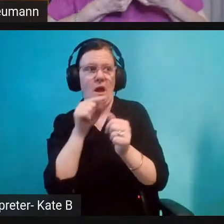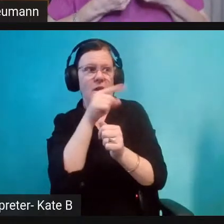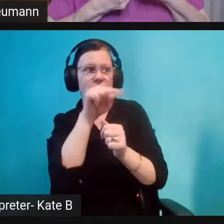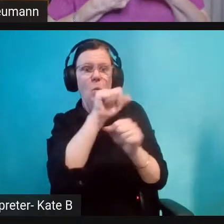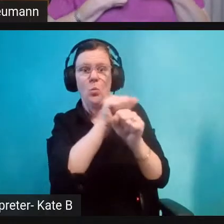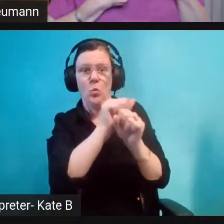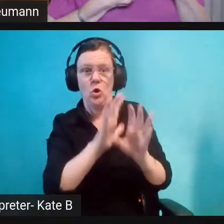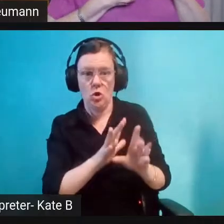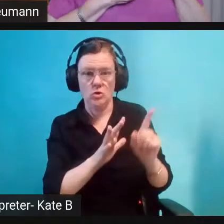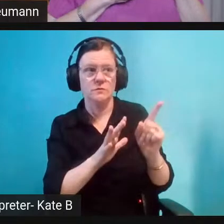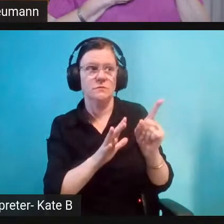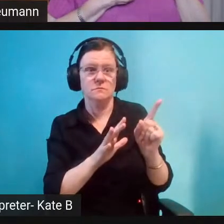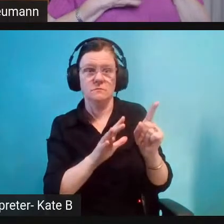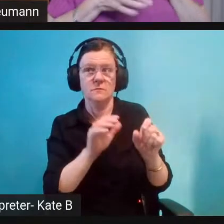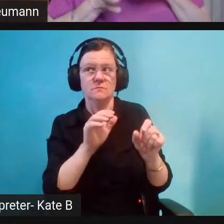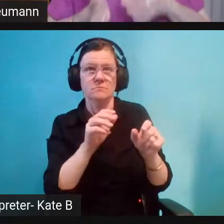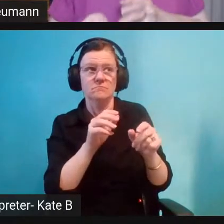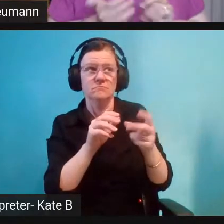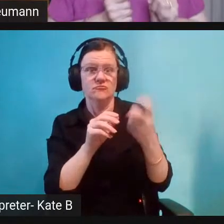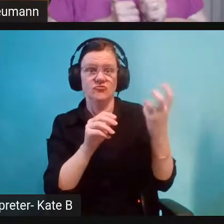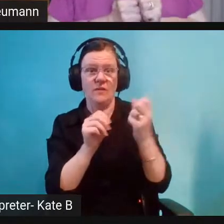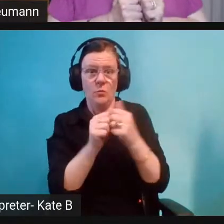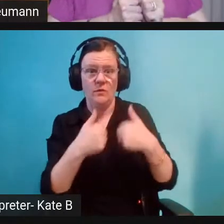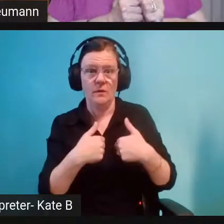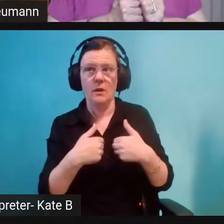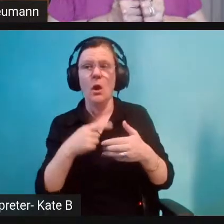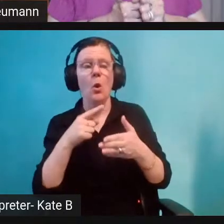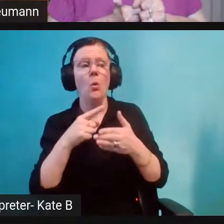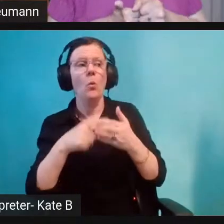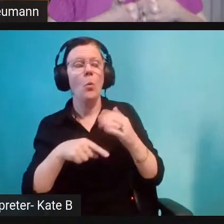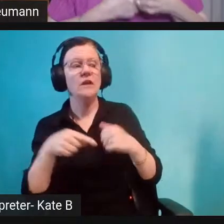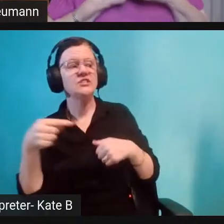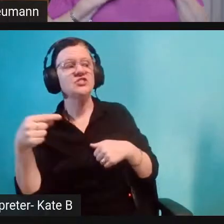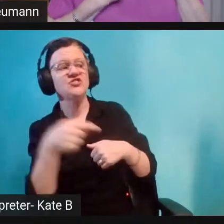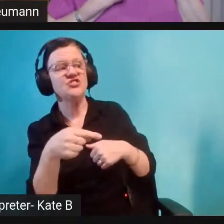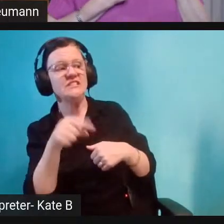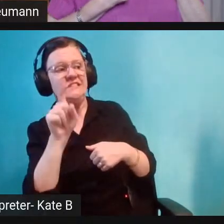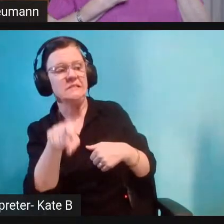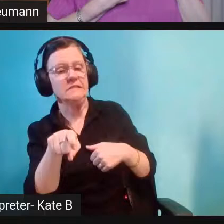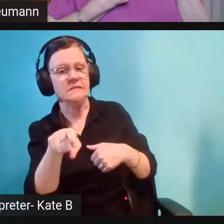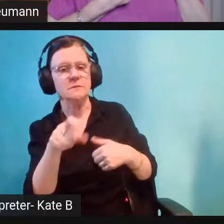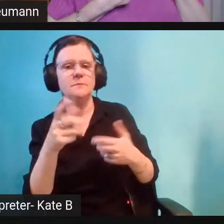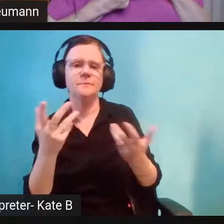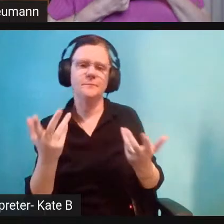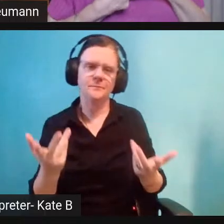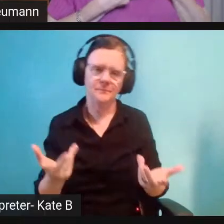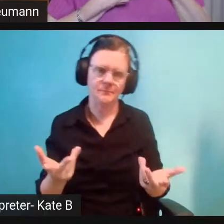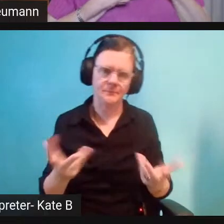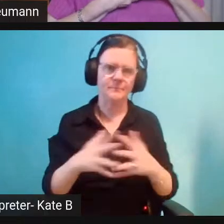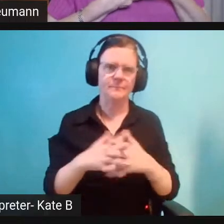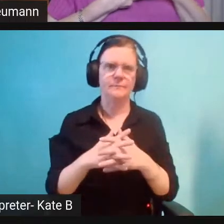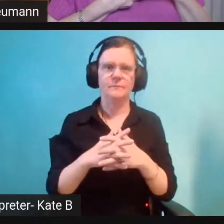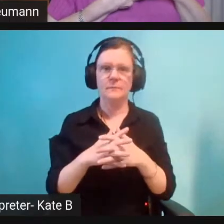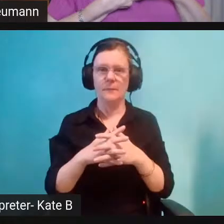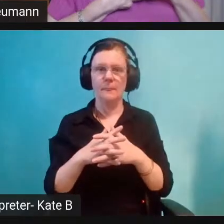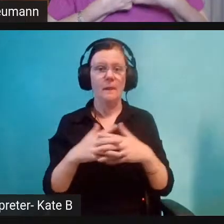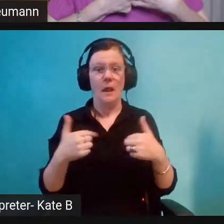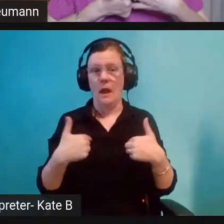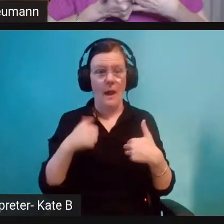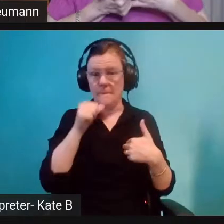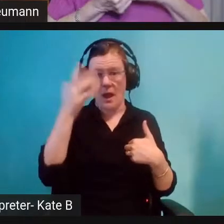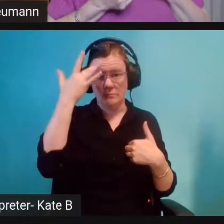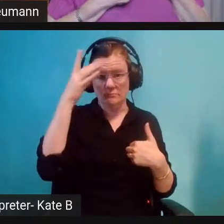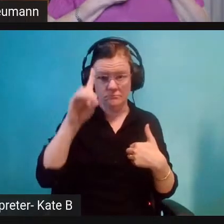and traveling with me, saying, what does she need? Now, I don't have an intellectual